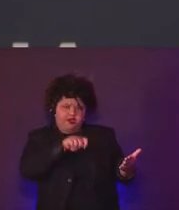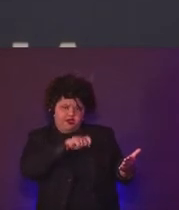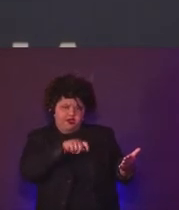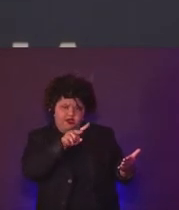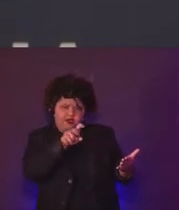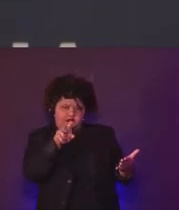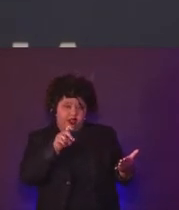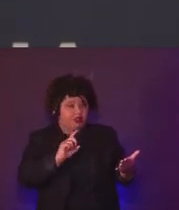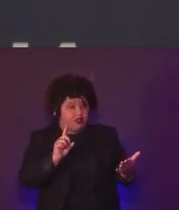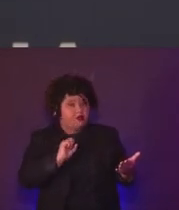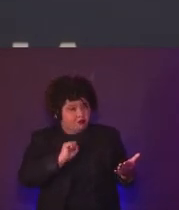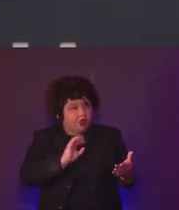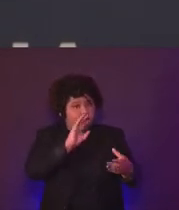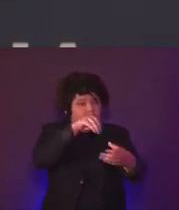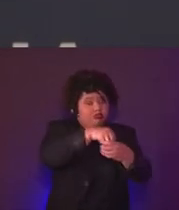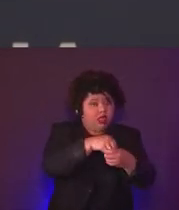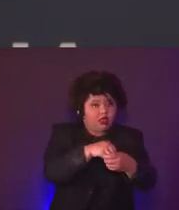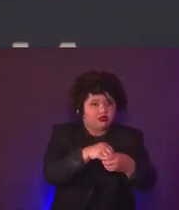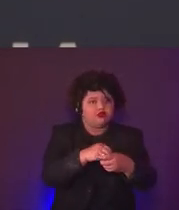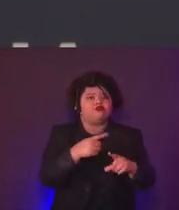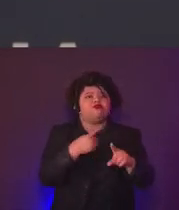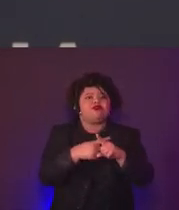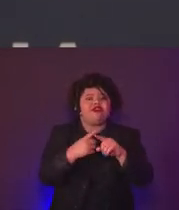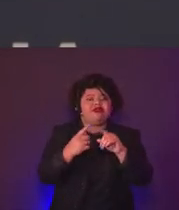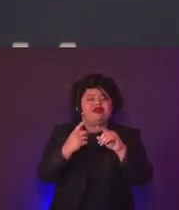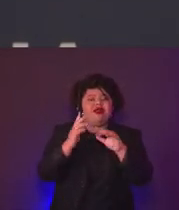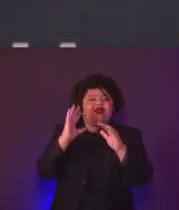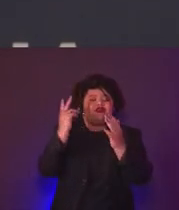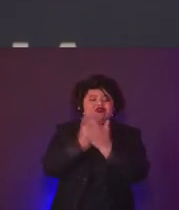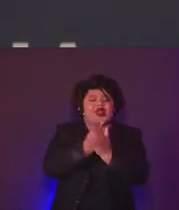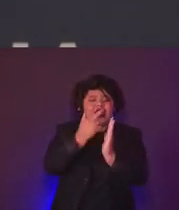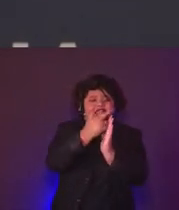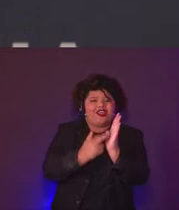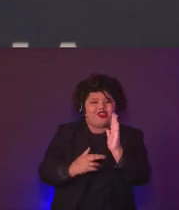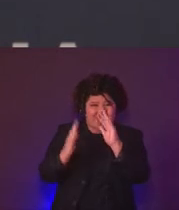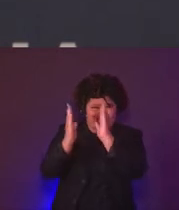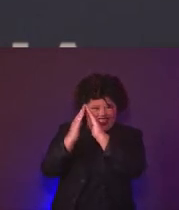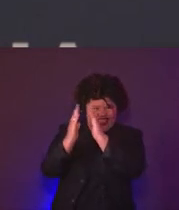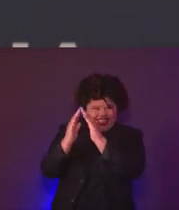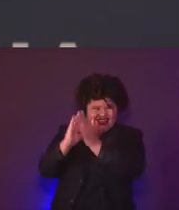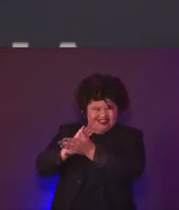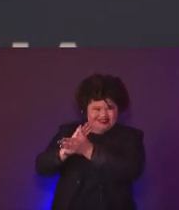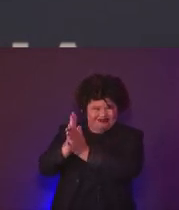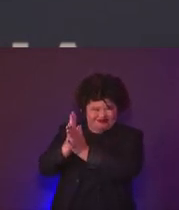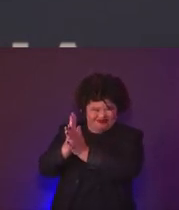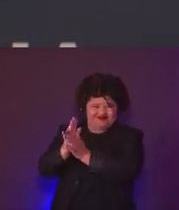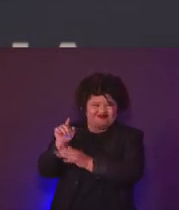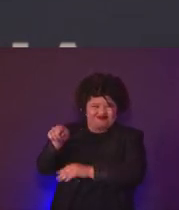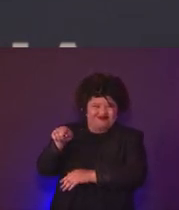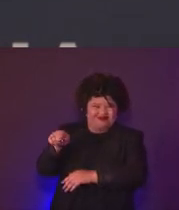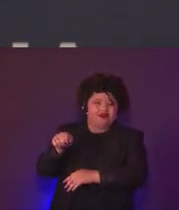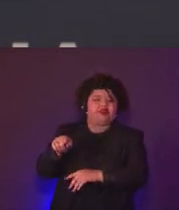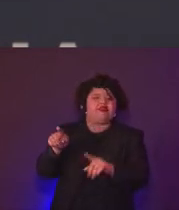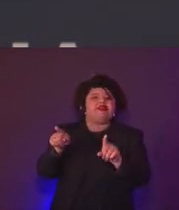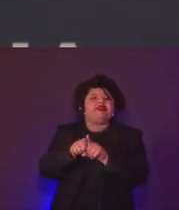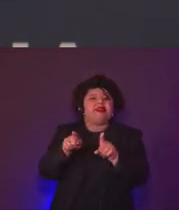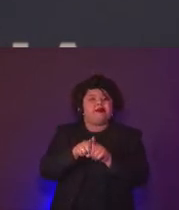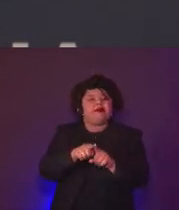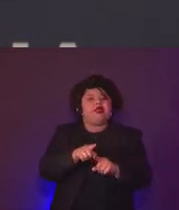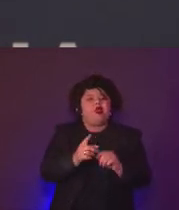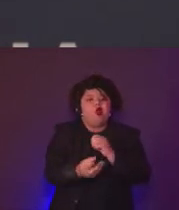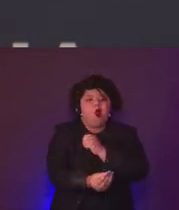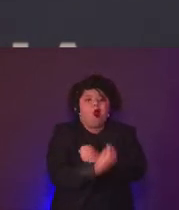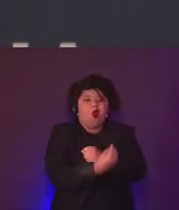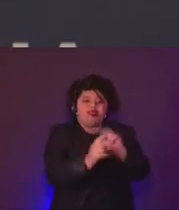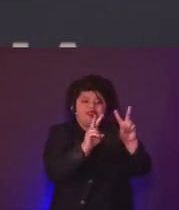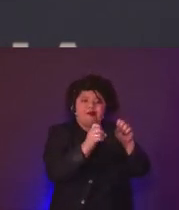destroyed by a hurricane. And digging on data, he found out a case of corruption and making people's lives unsafe. Let's hear from